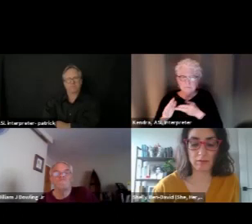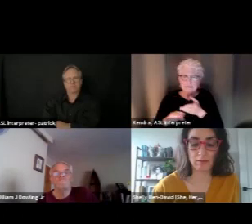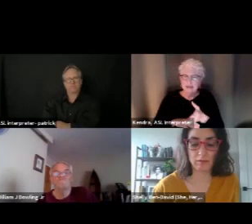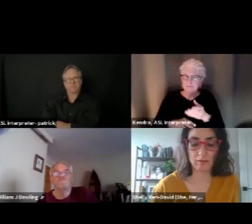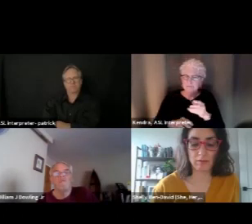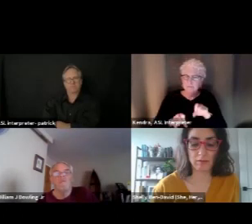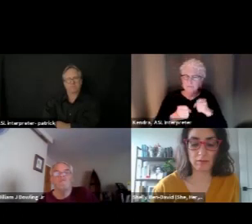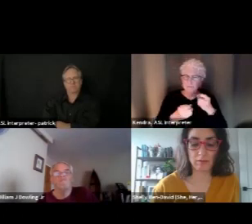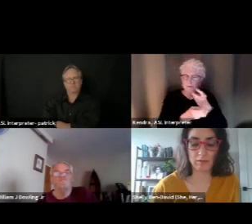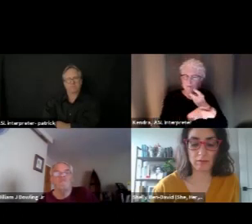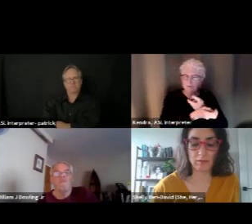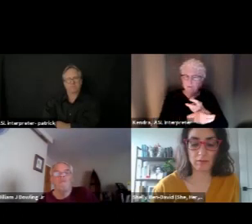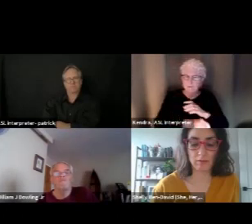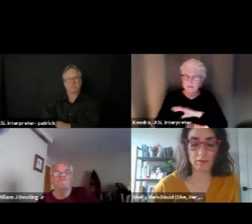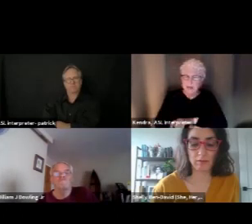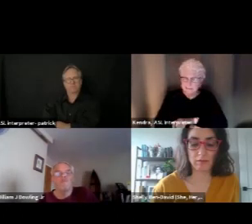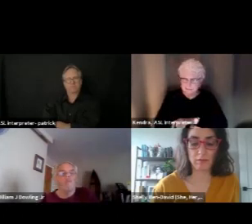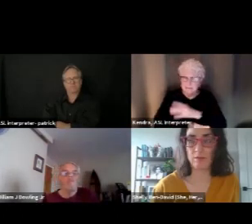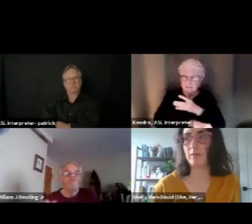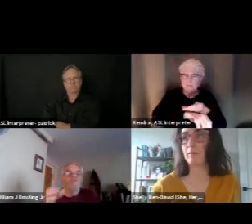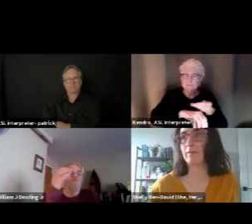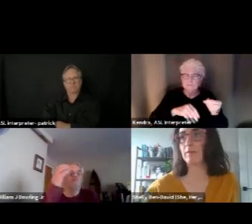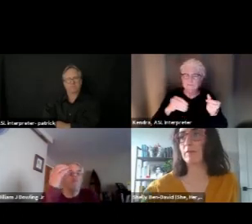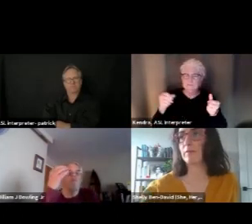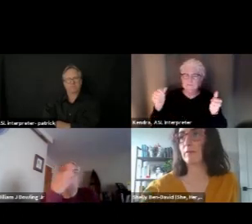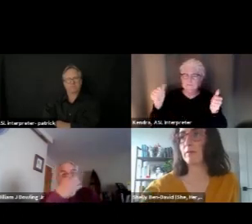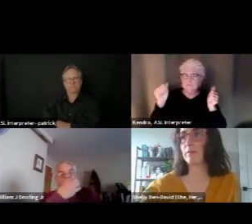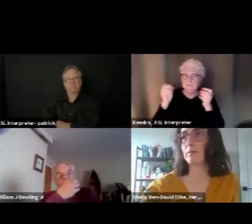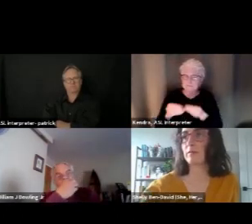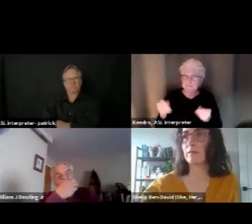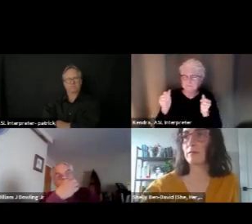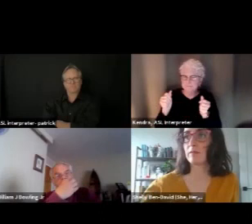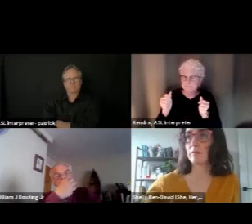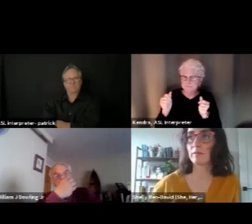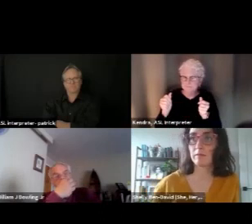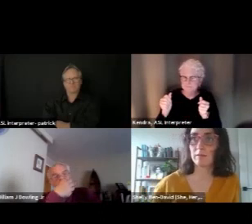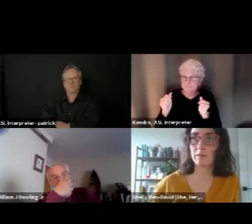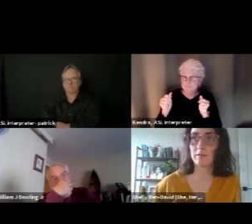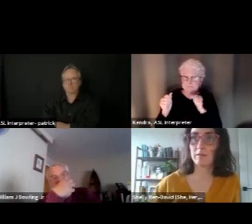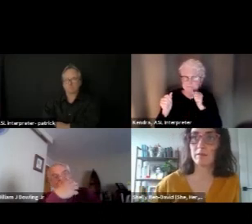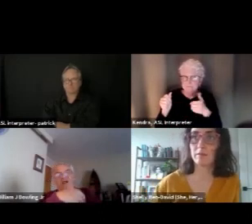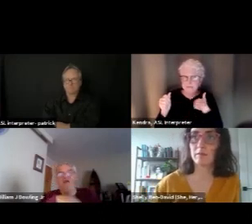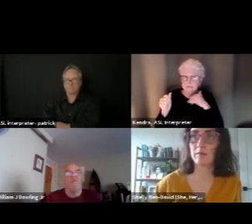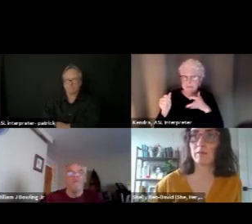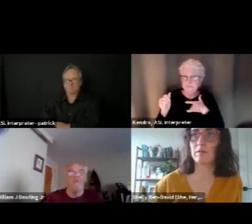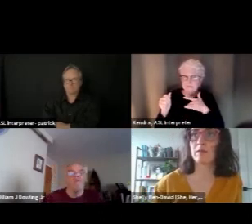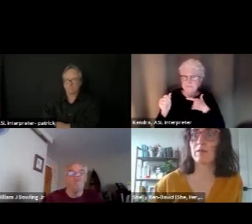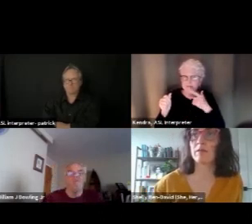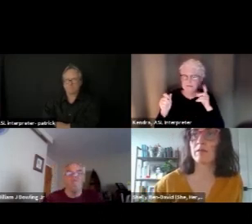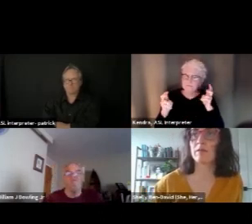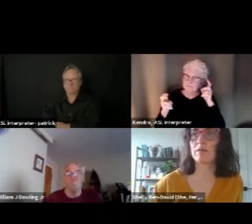bone. So people who are in recovery from a psychosis could perhaps no longer be experiencing